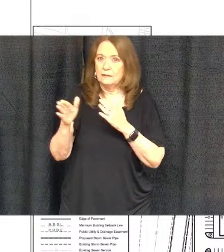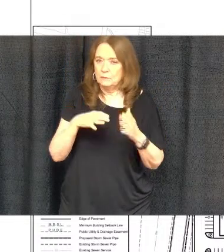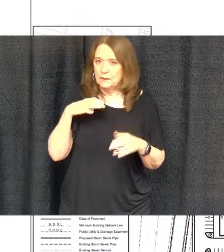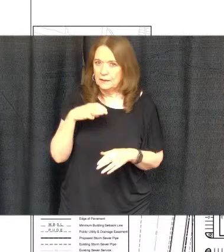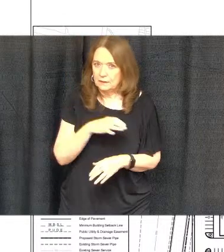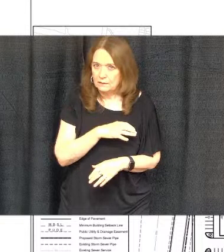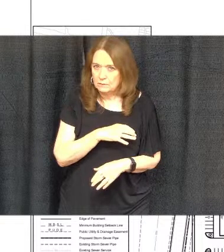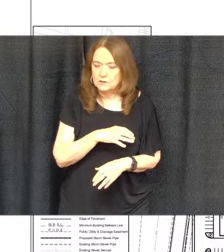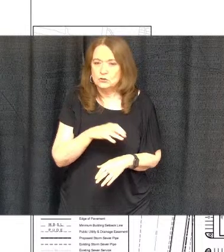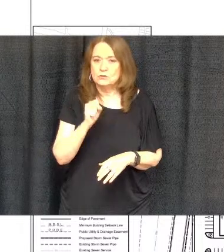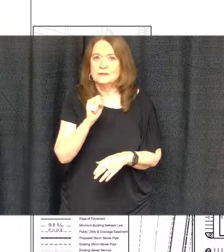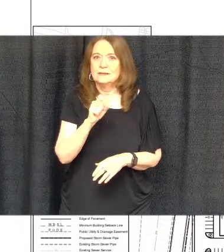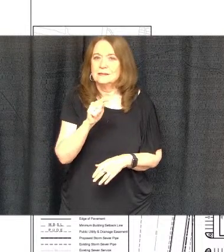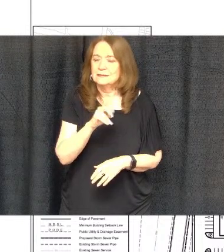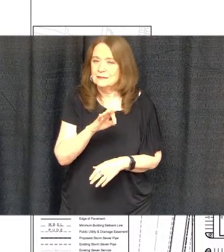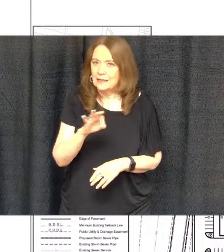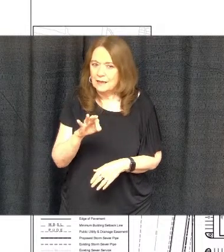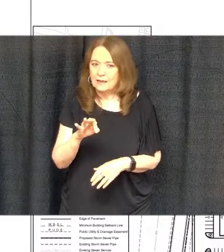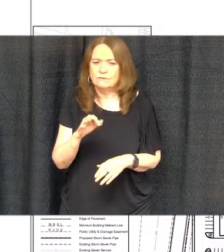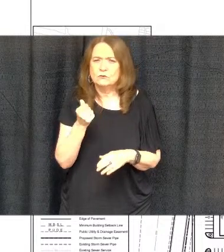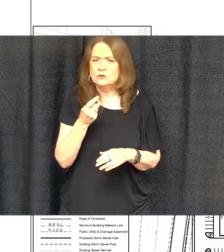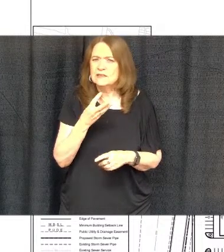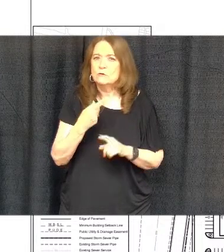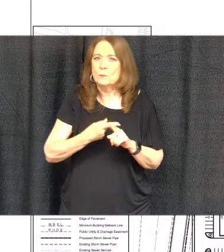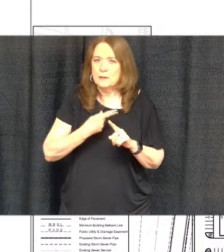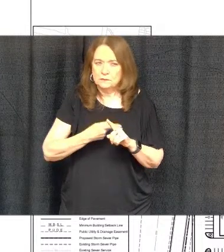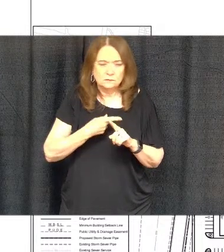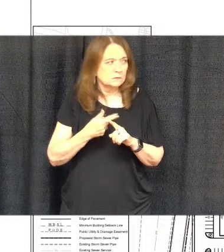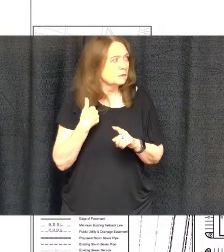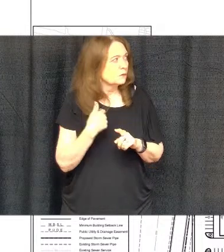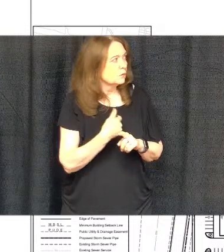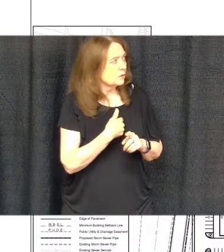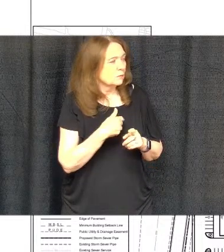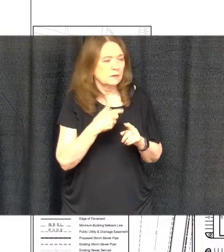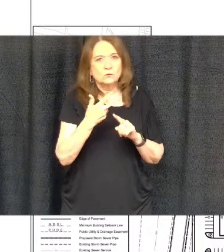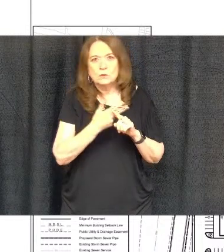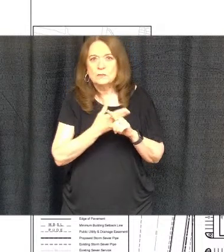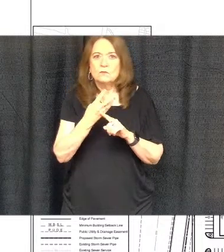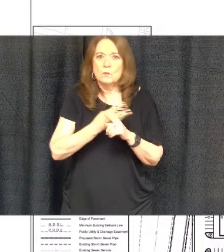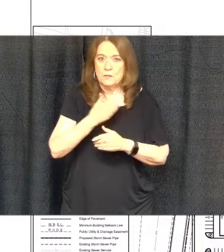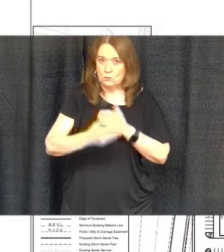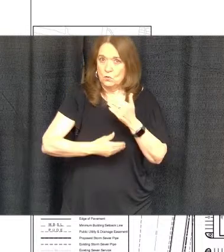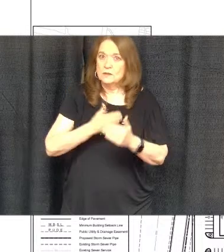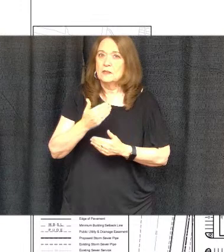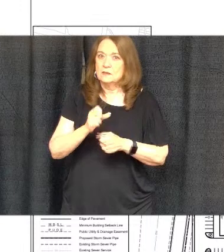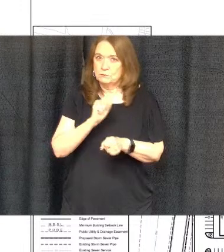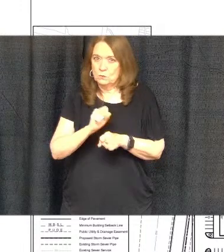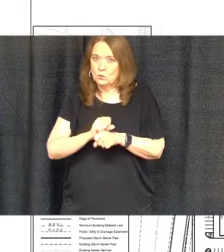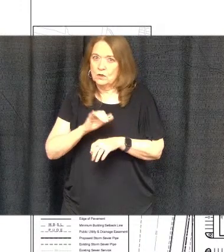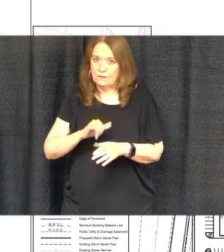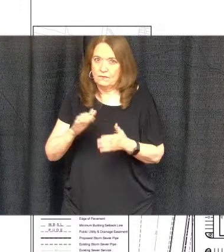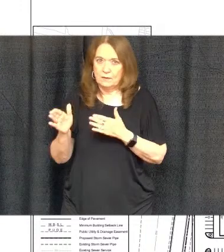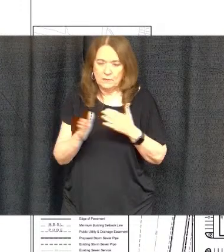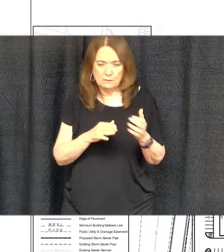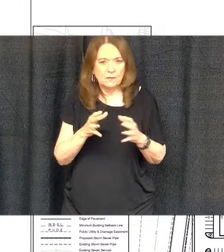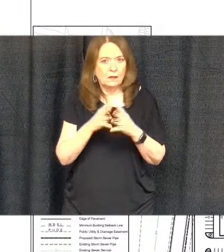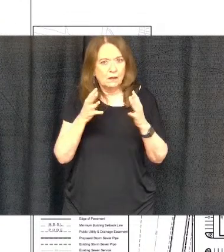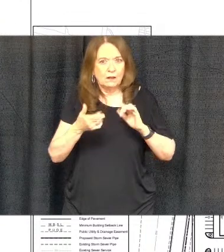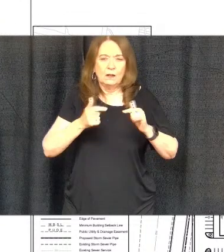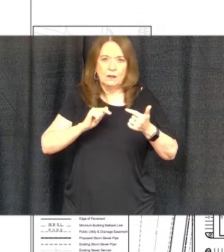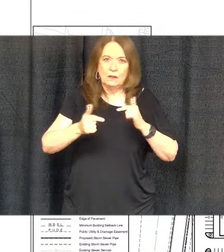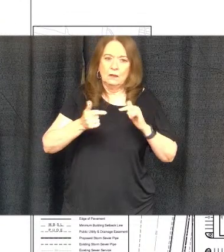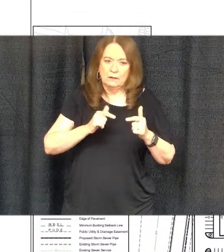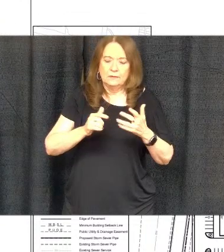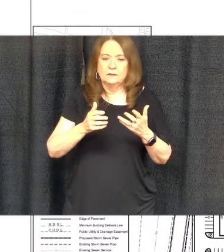Commission staff over several months. This is about a 3 or 4 month process here. There's been a lot of going back to the